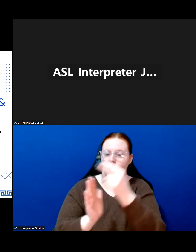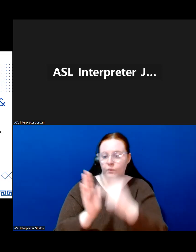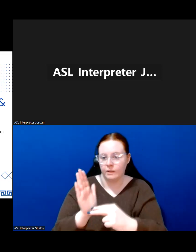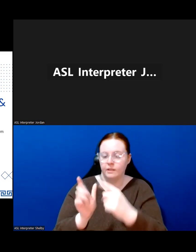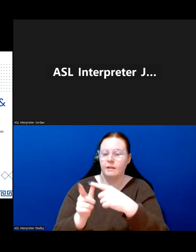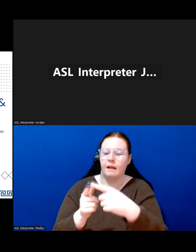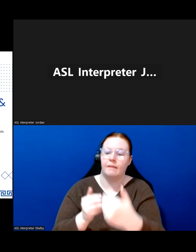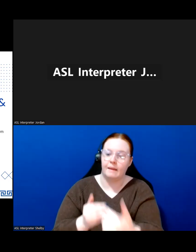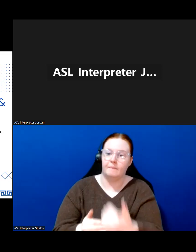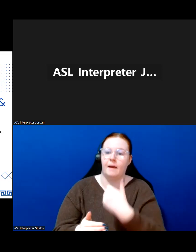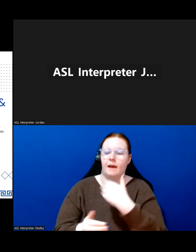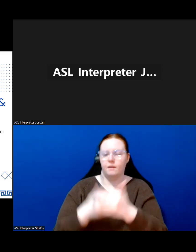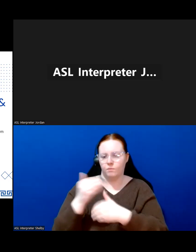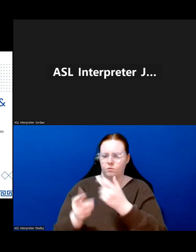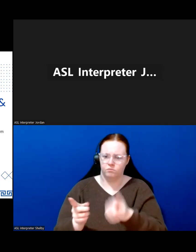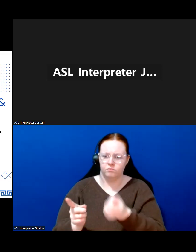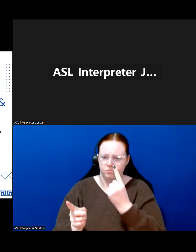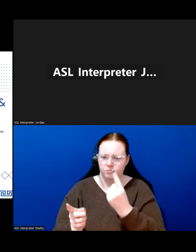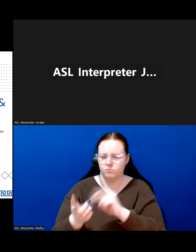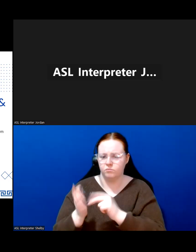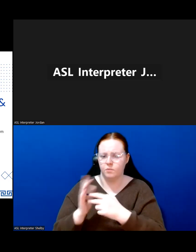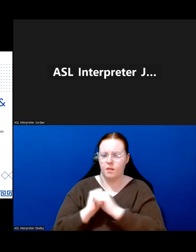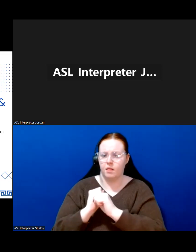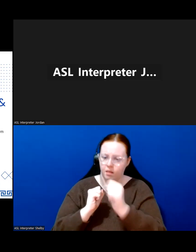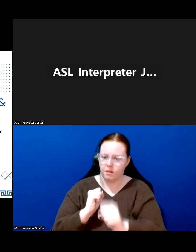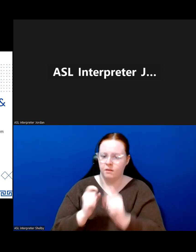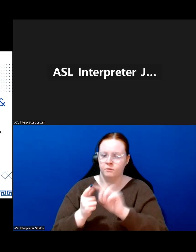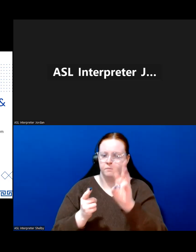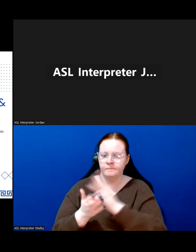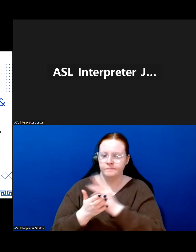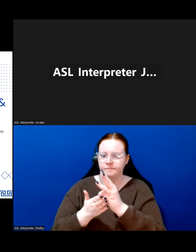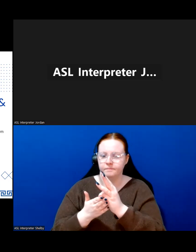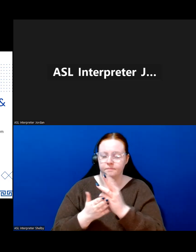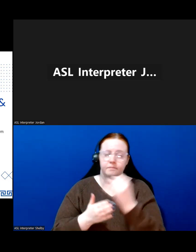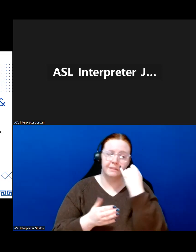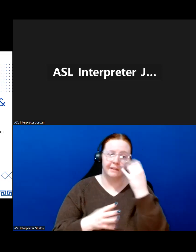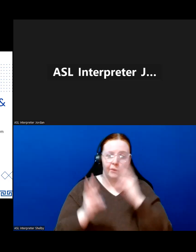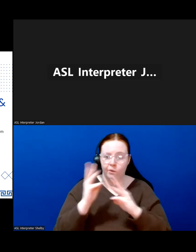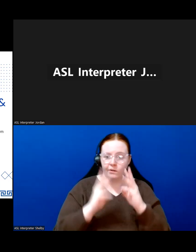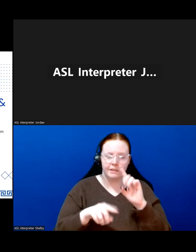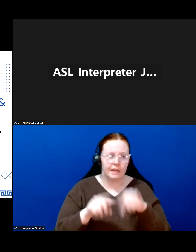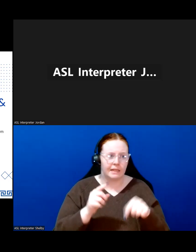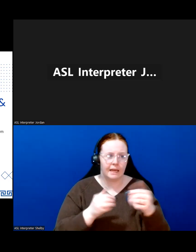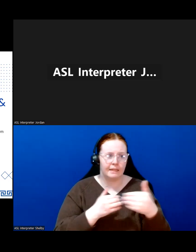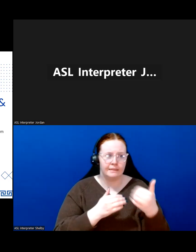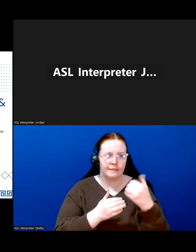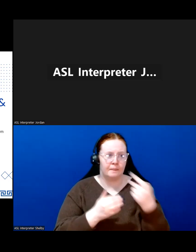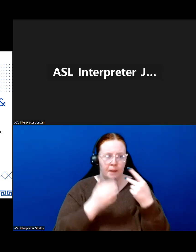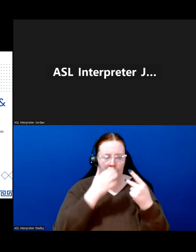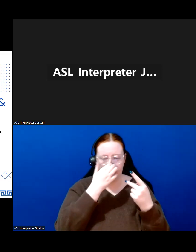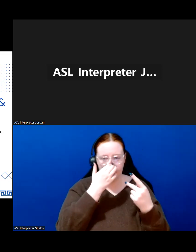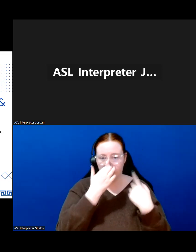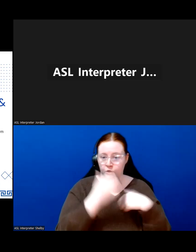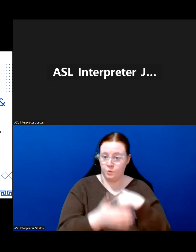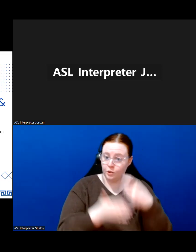also like if like you're worried about like, oh, like I might not be able to return it by the due date, we don't fine people for that. Um, so